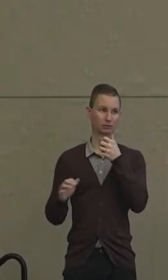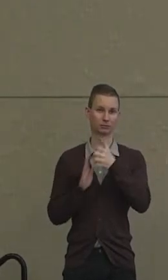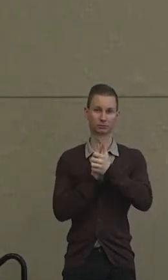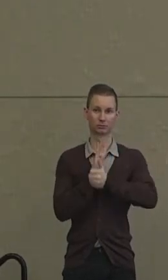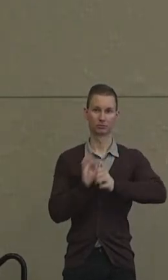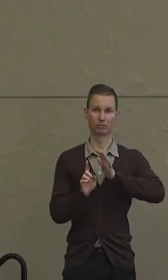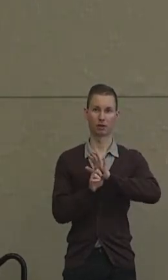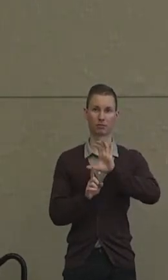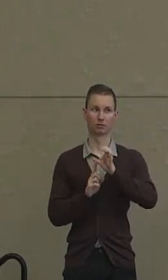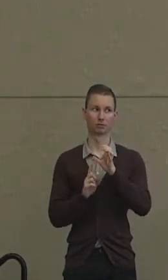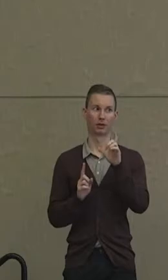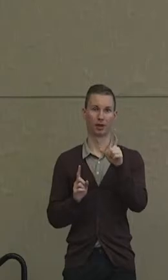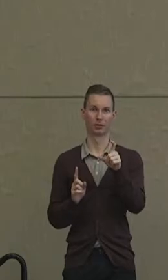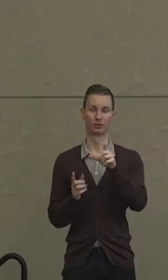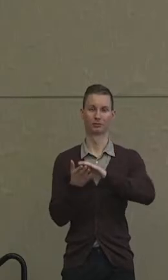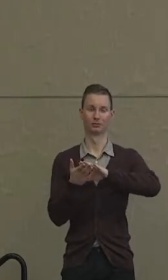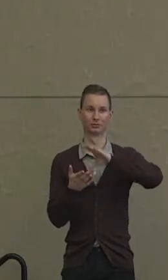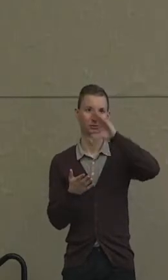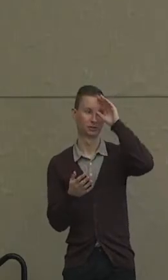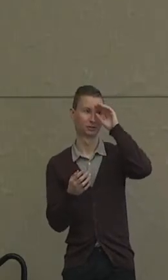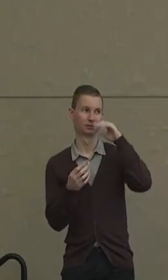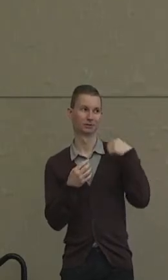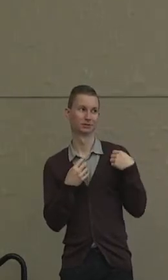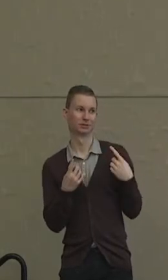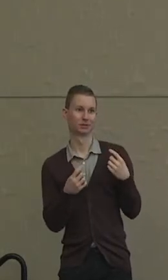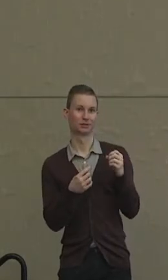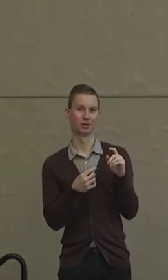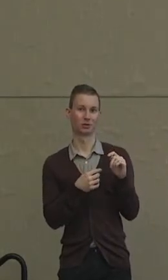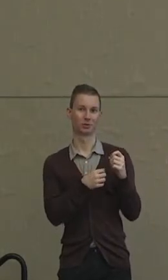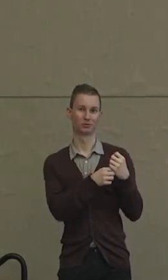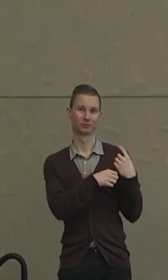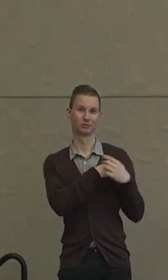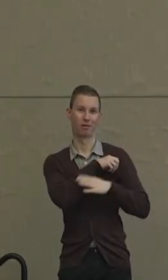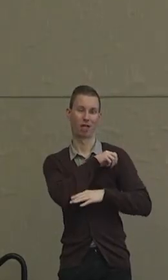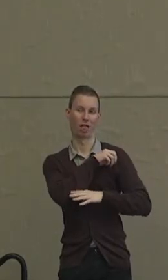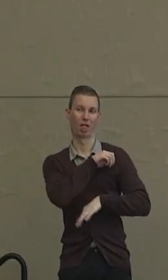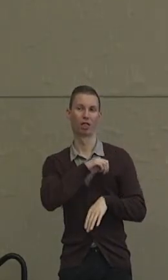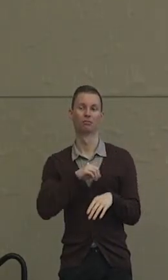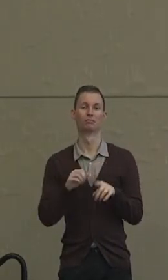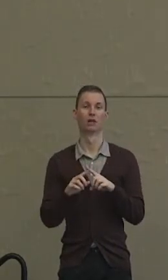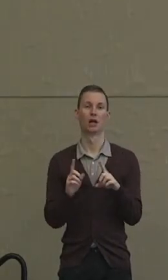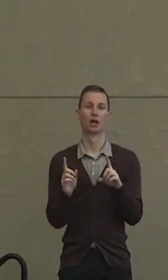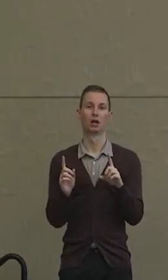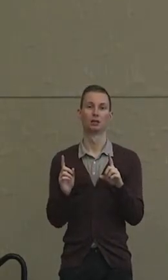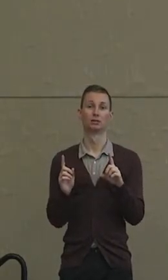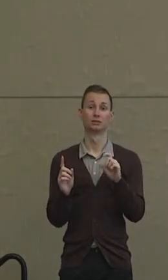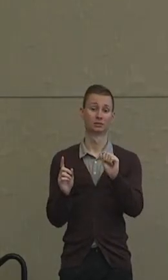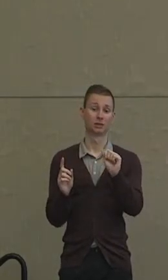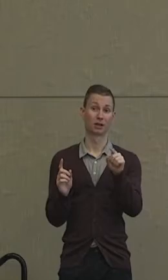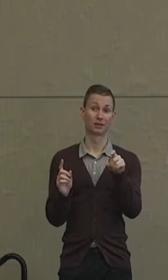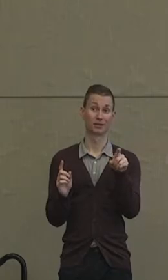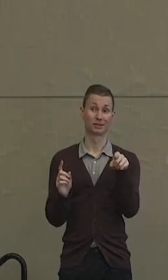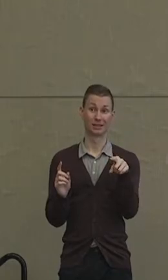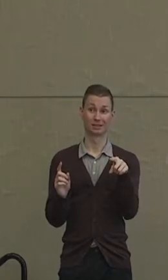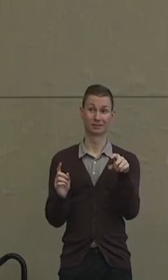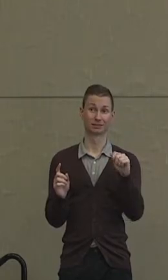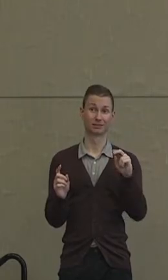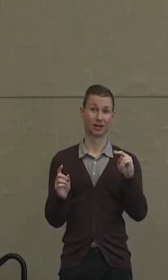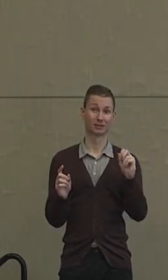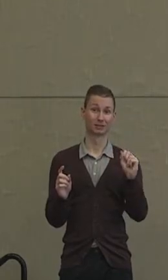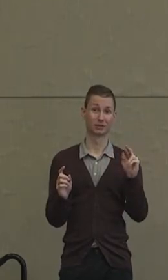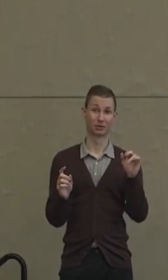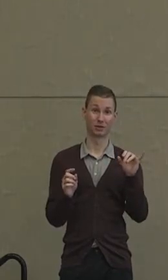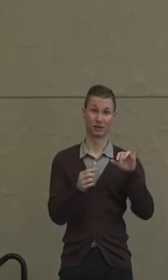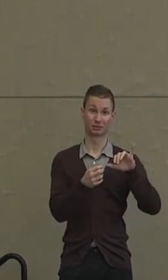to become one since October of last fall. But the whole Enziz Ansari thing, I